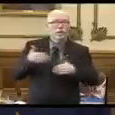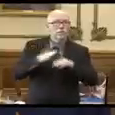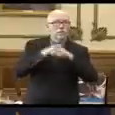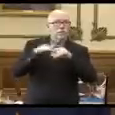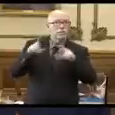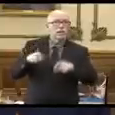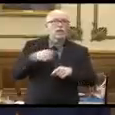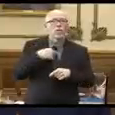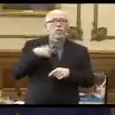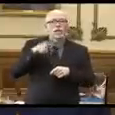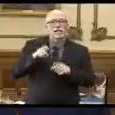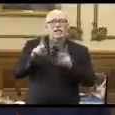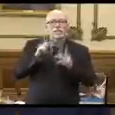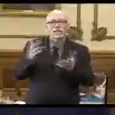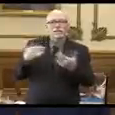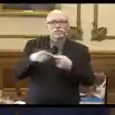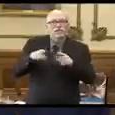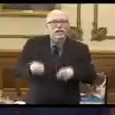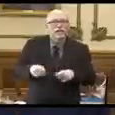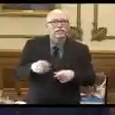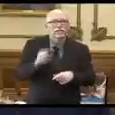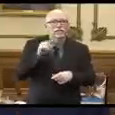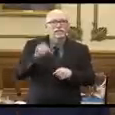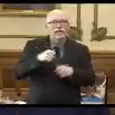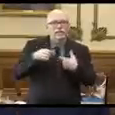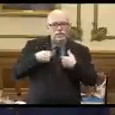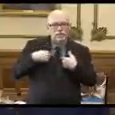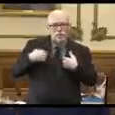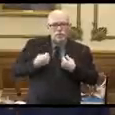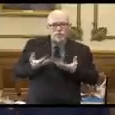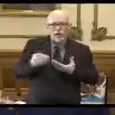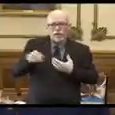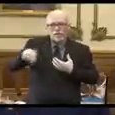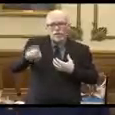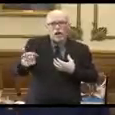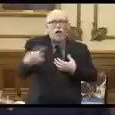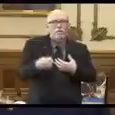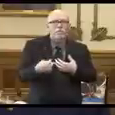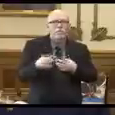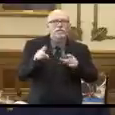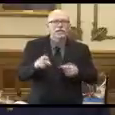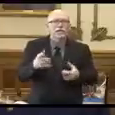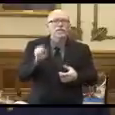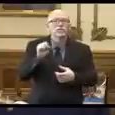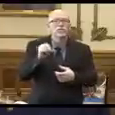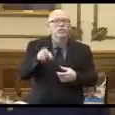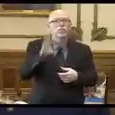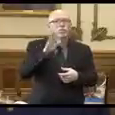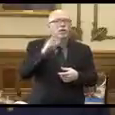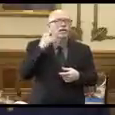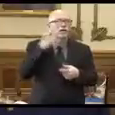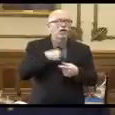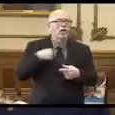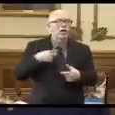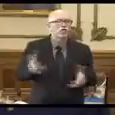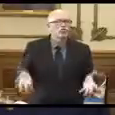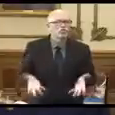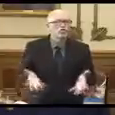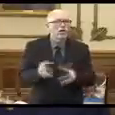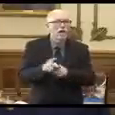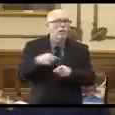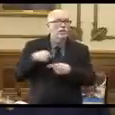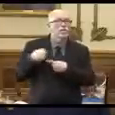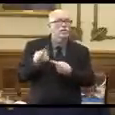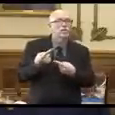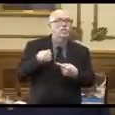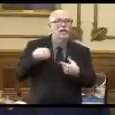need people to get tested. It takes two to get that result. And so you'll start to hear us encourage, as we have,